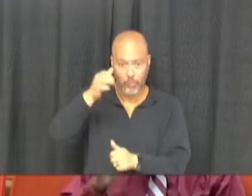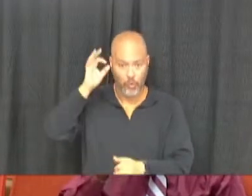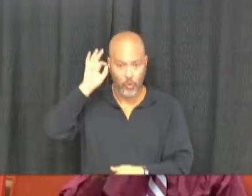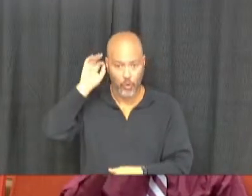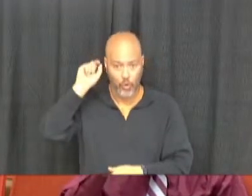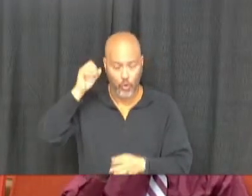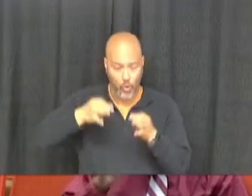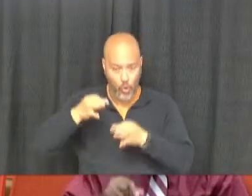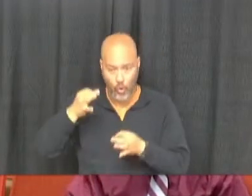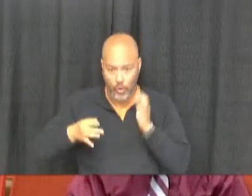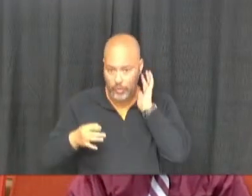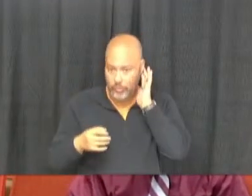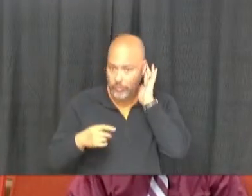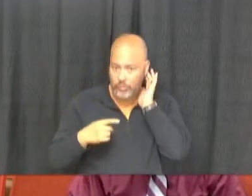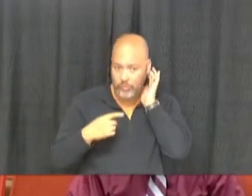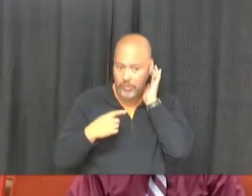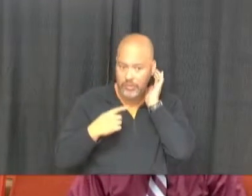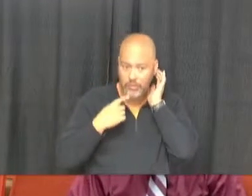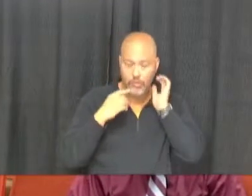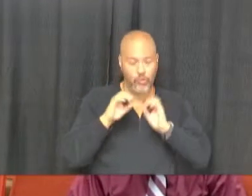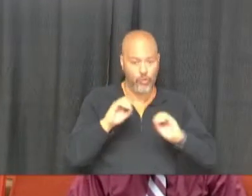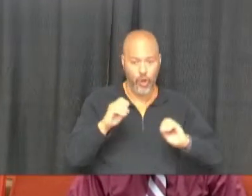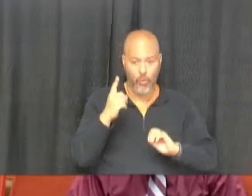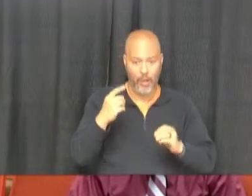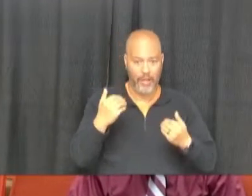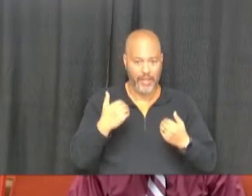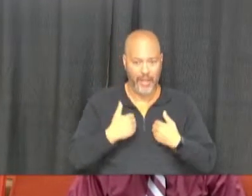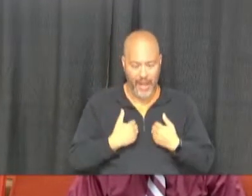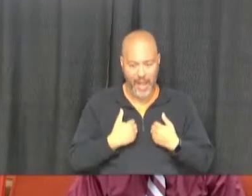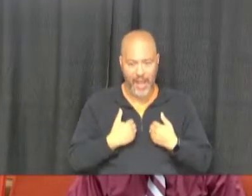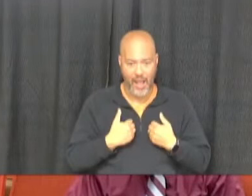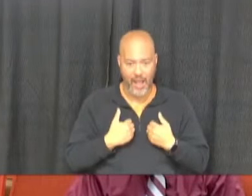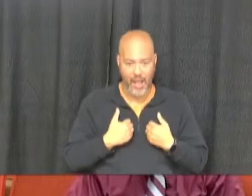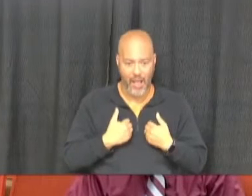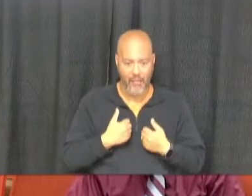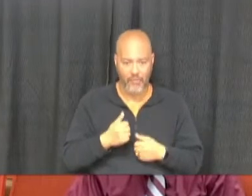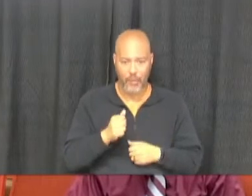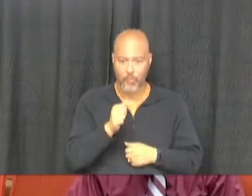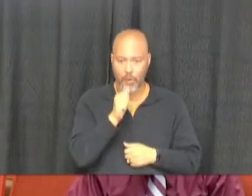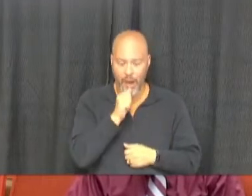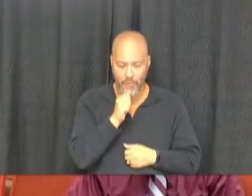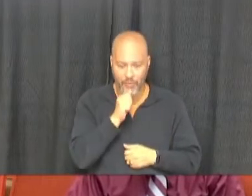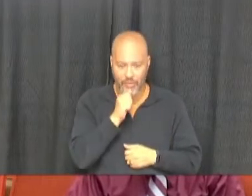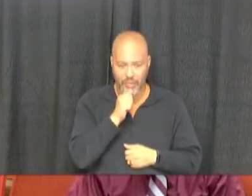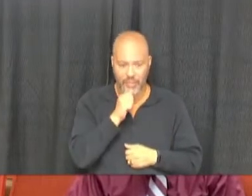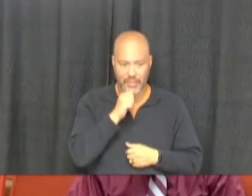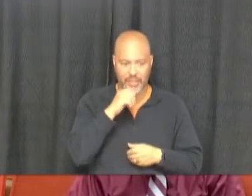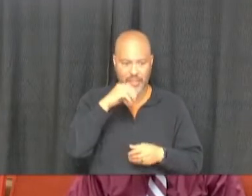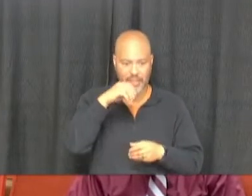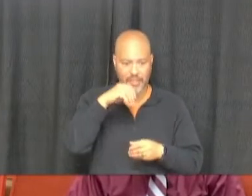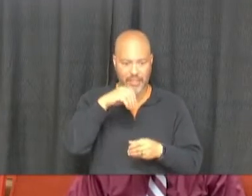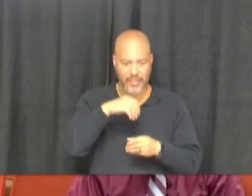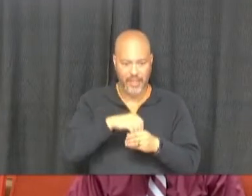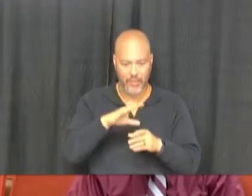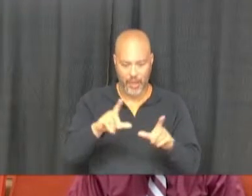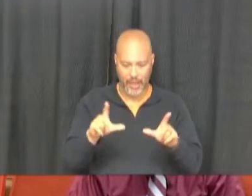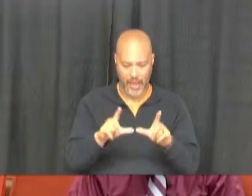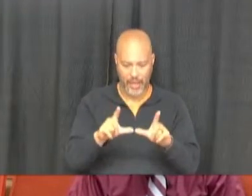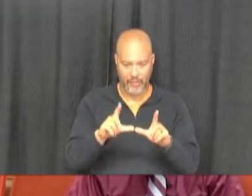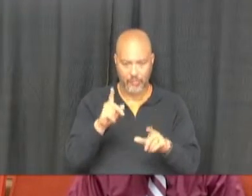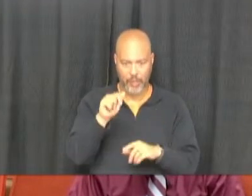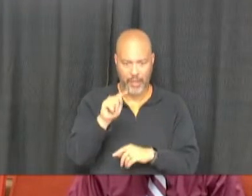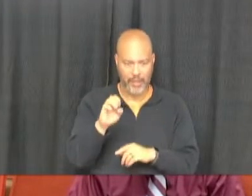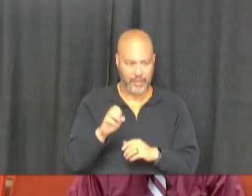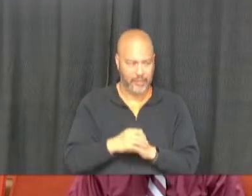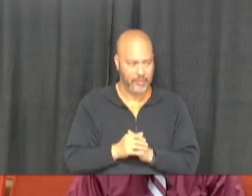Tennessee has held that no one can have a reasonable expectation of privacy in their own license plate. And